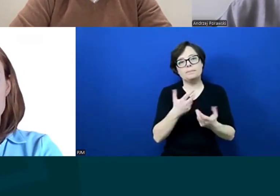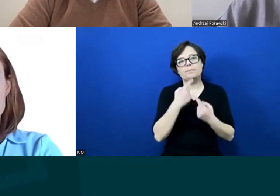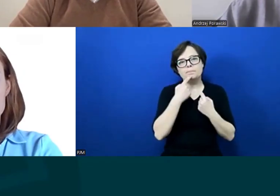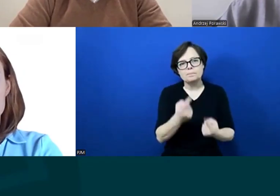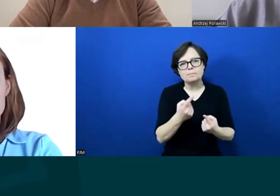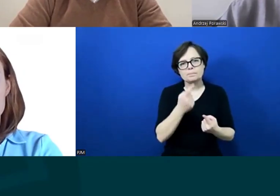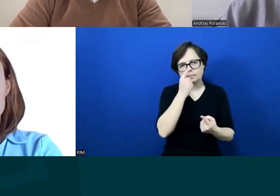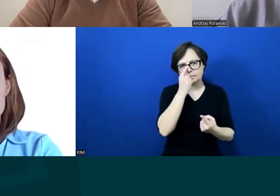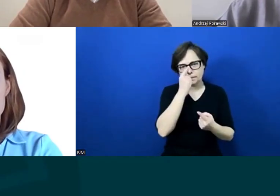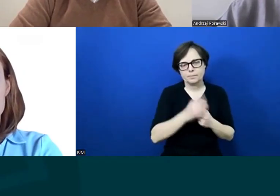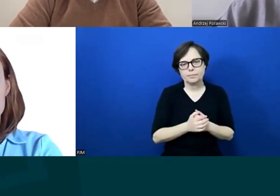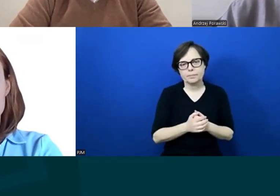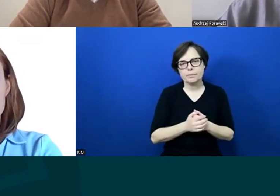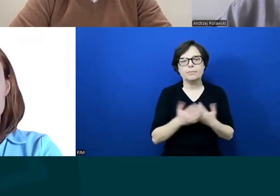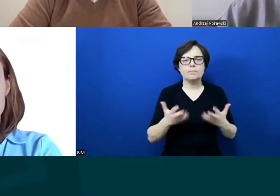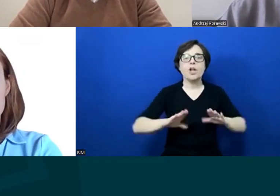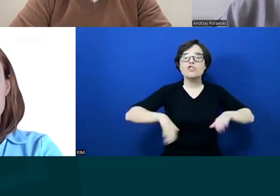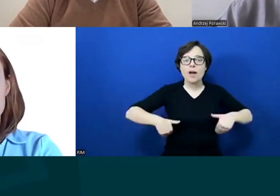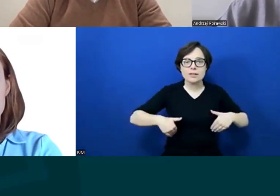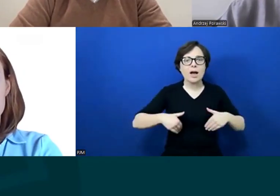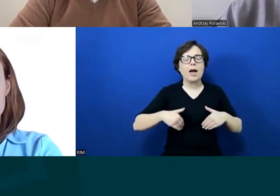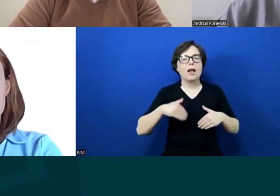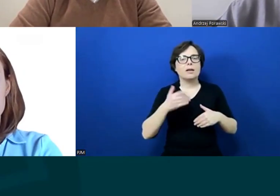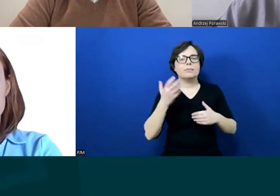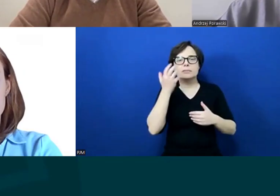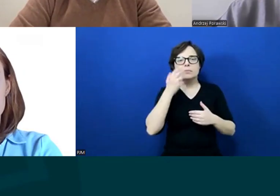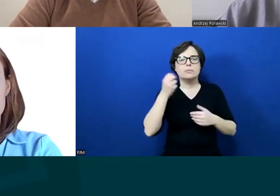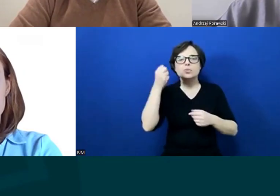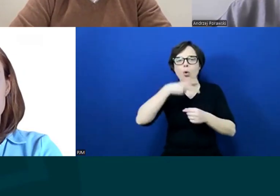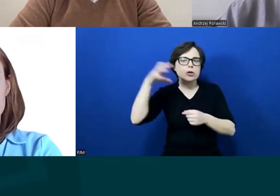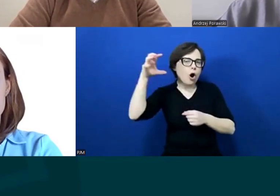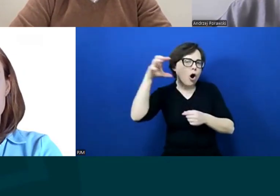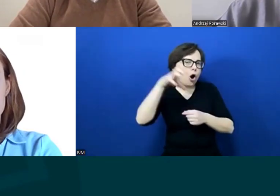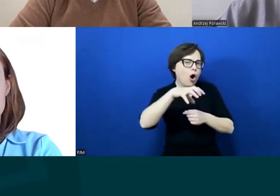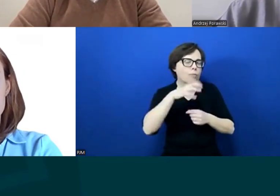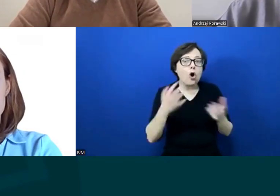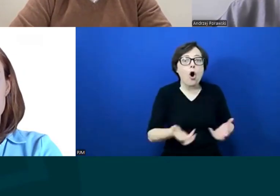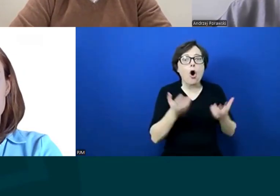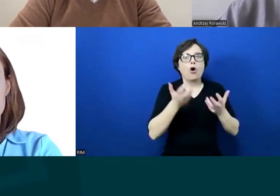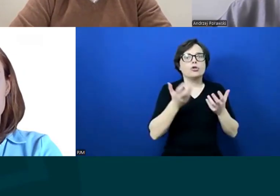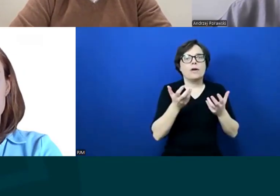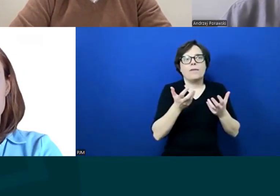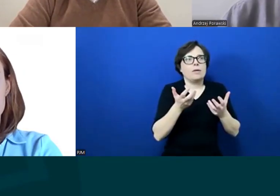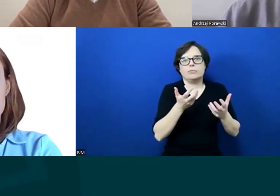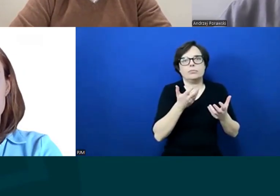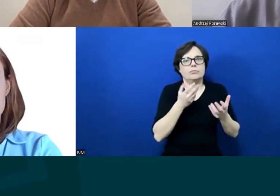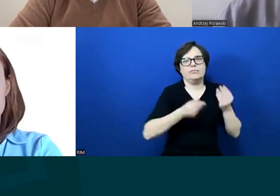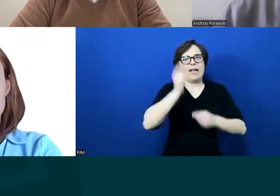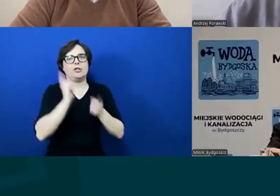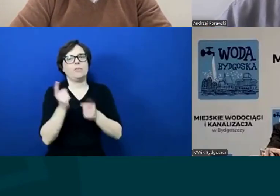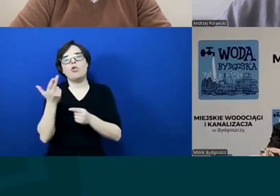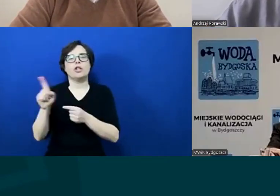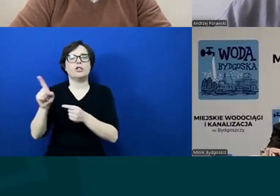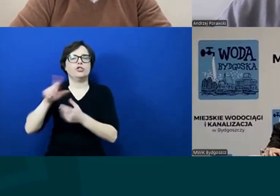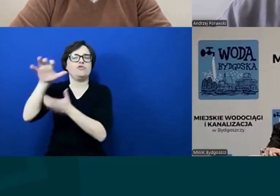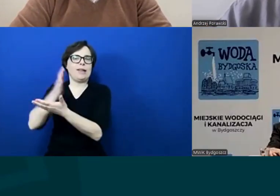very quickly, so about twice as fast as the global average. Um, you can see that